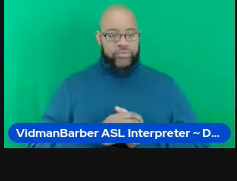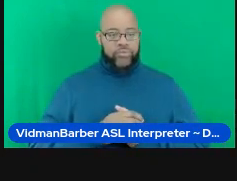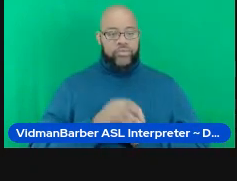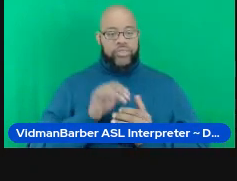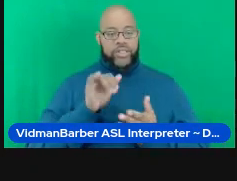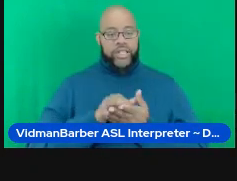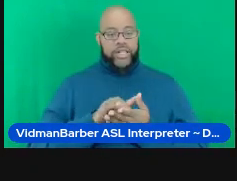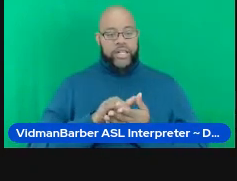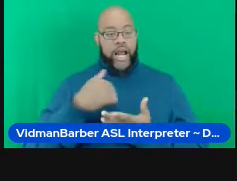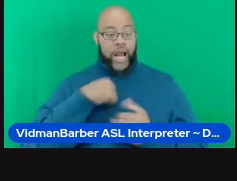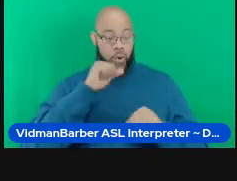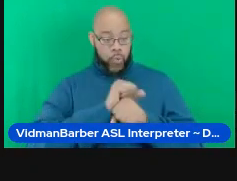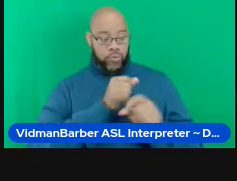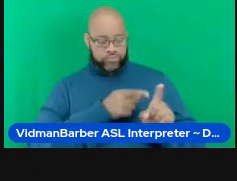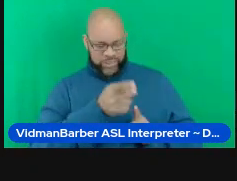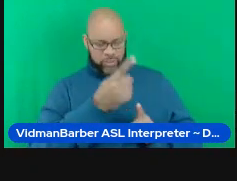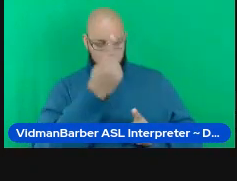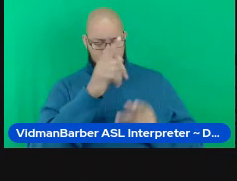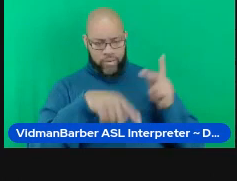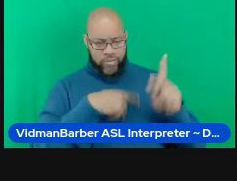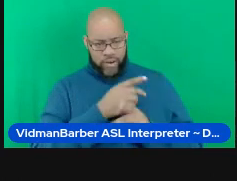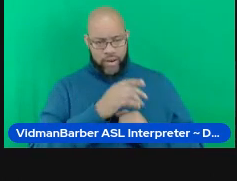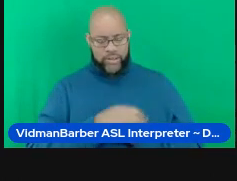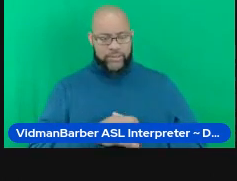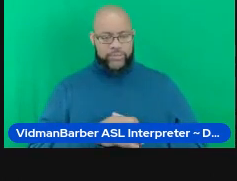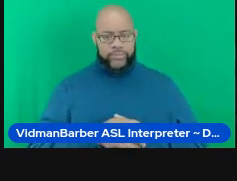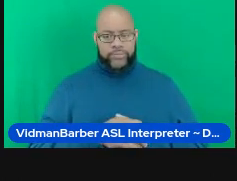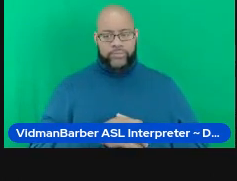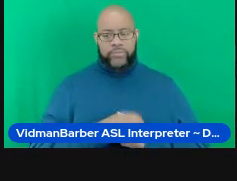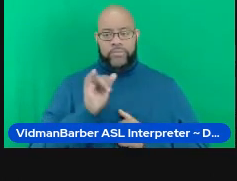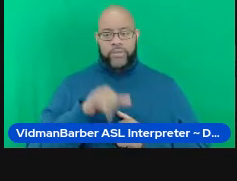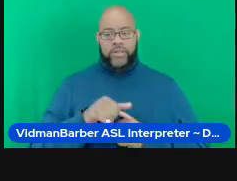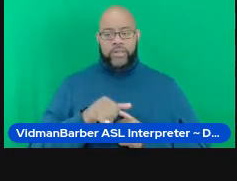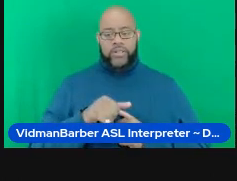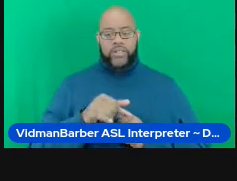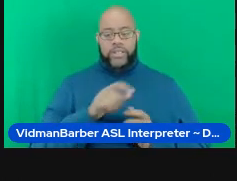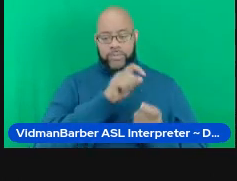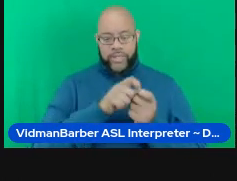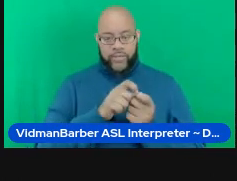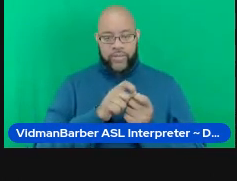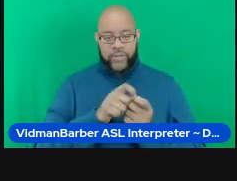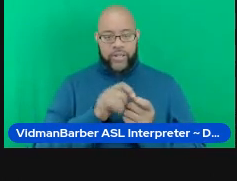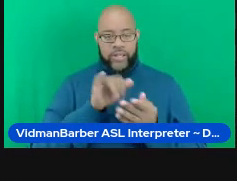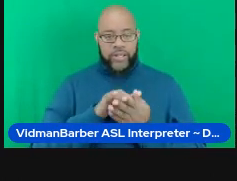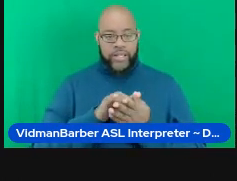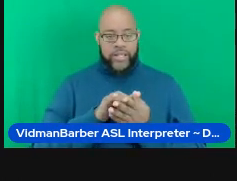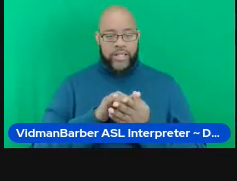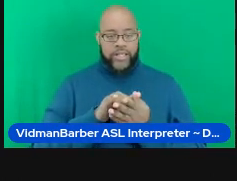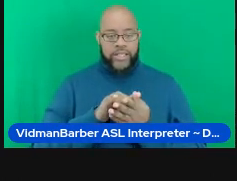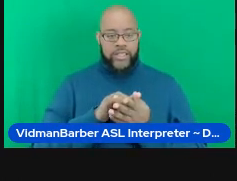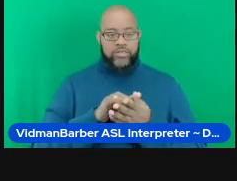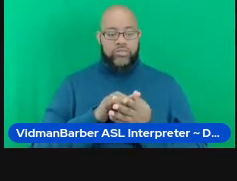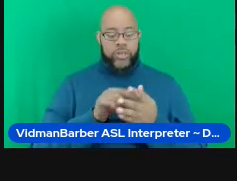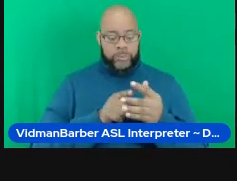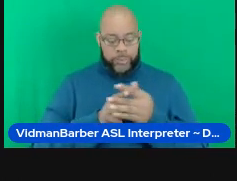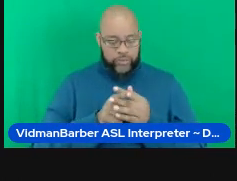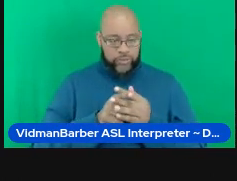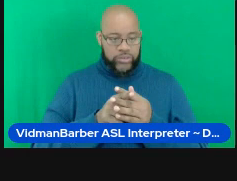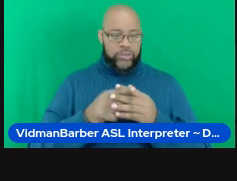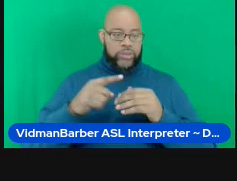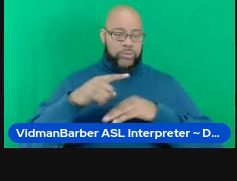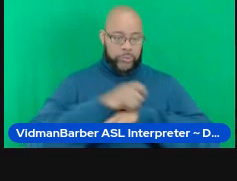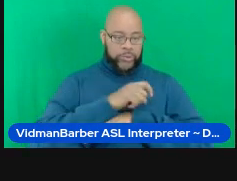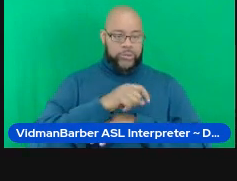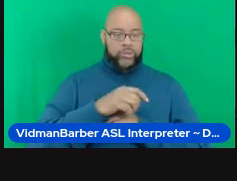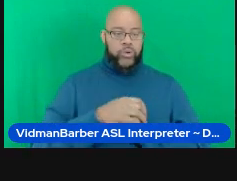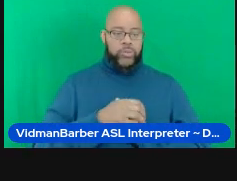which I work with, Strongyloides rats in particular is a soil-transmitted skin-penetrating gastrointestinal nematode,